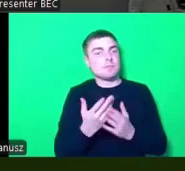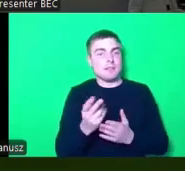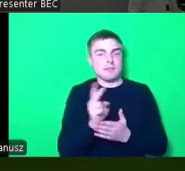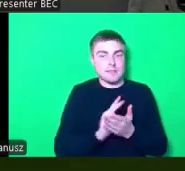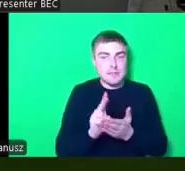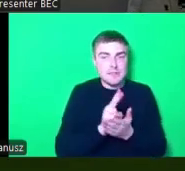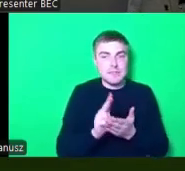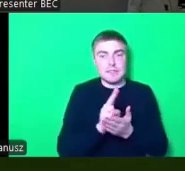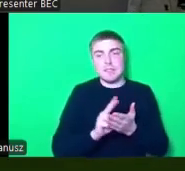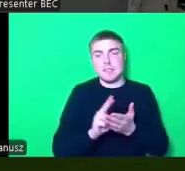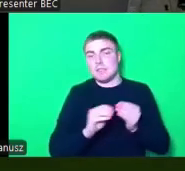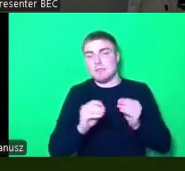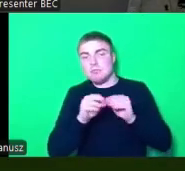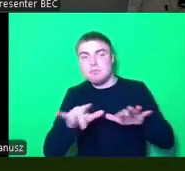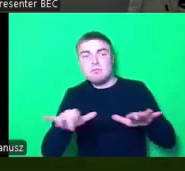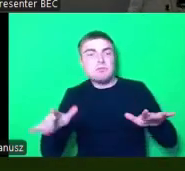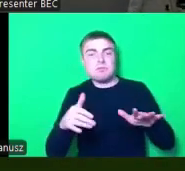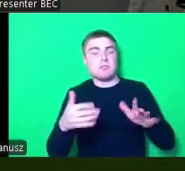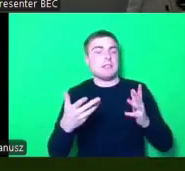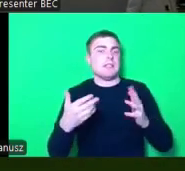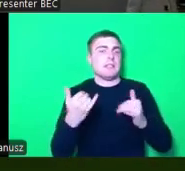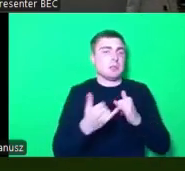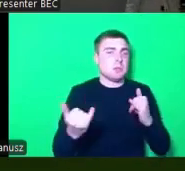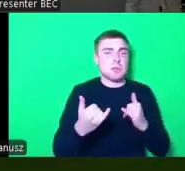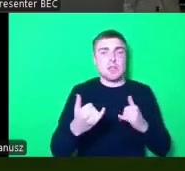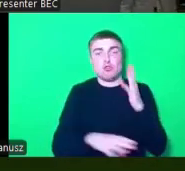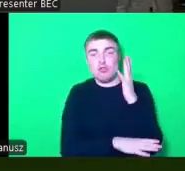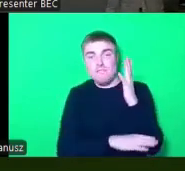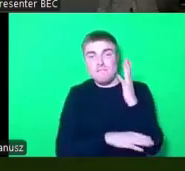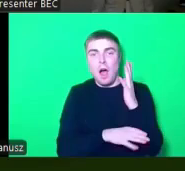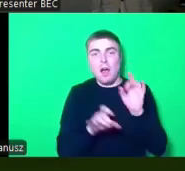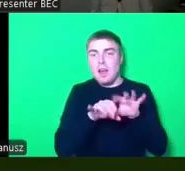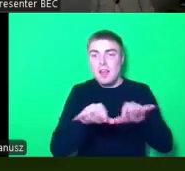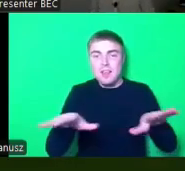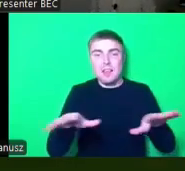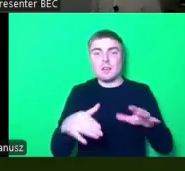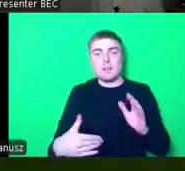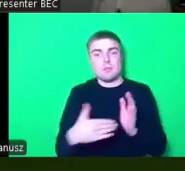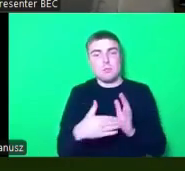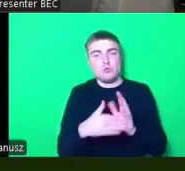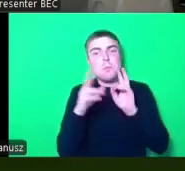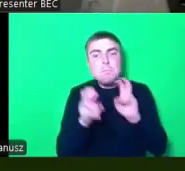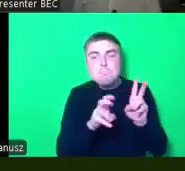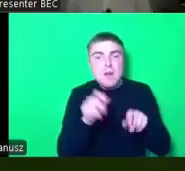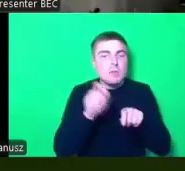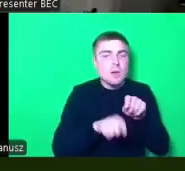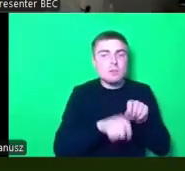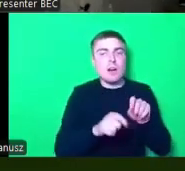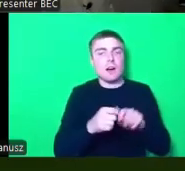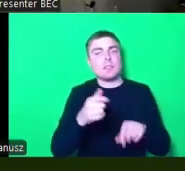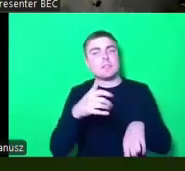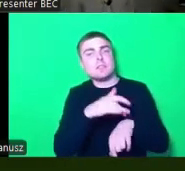this research. And recent research shows that it's not so straightforward. So we need to work a bit on that.